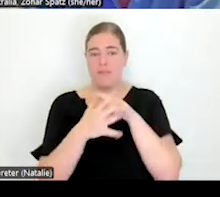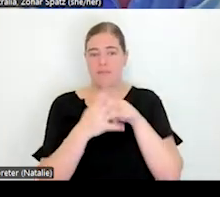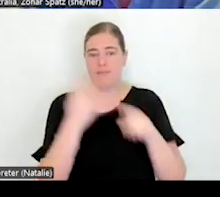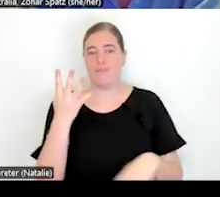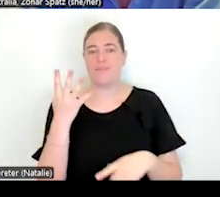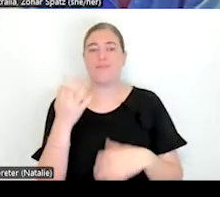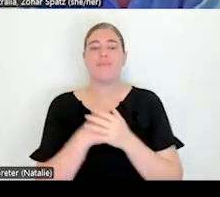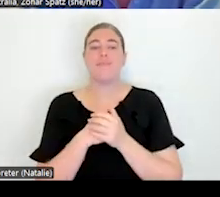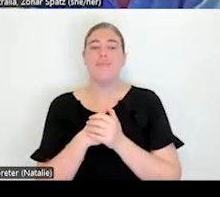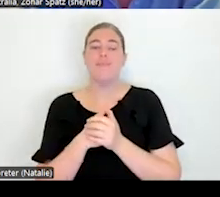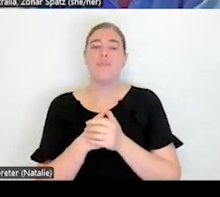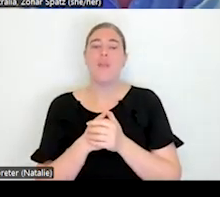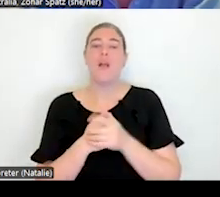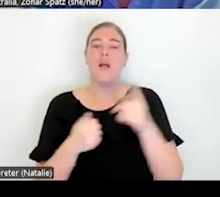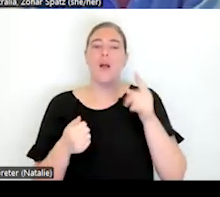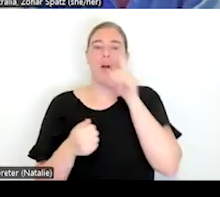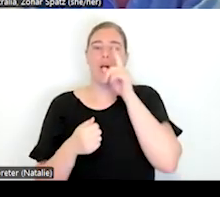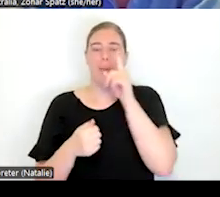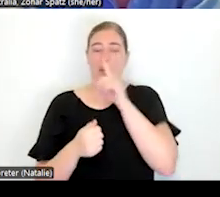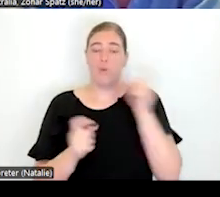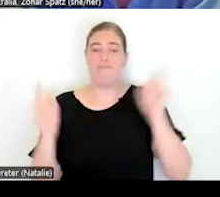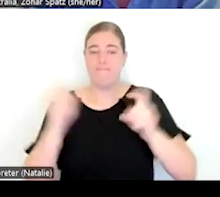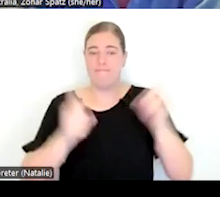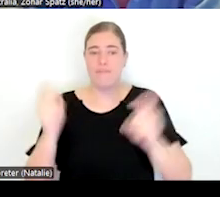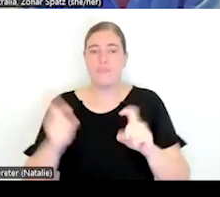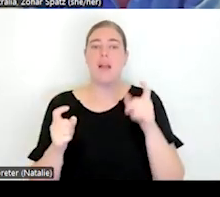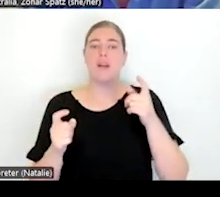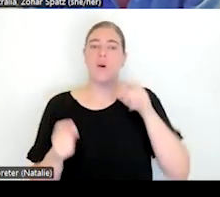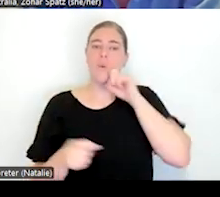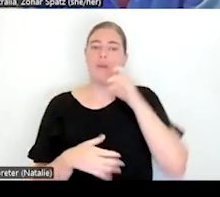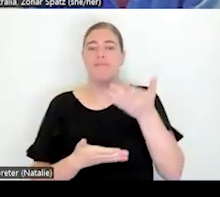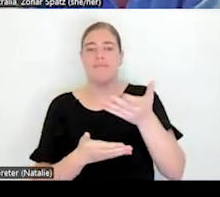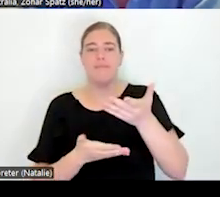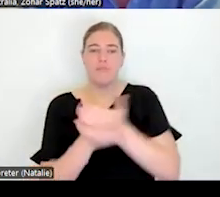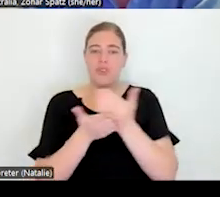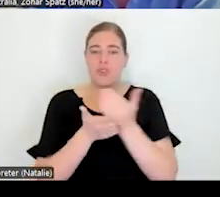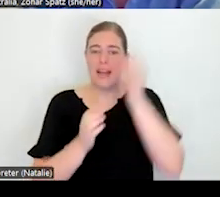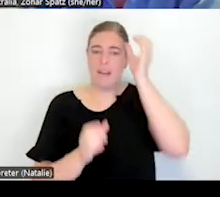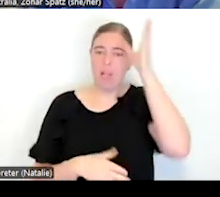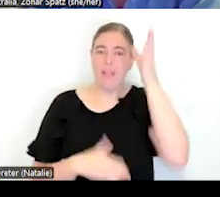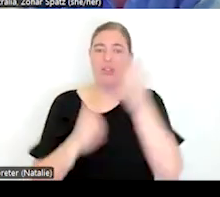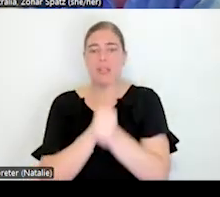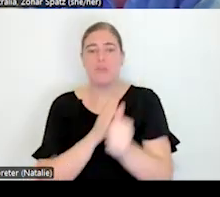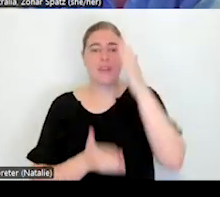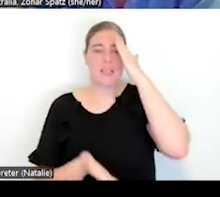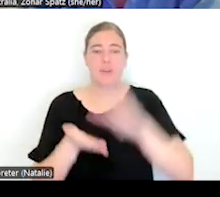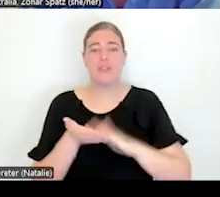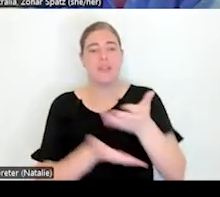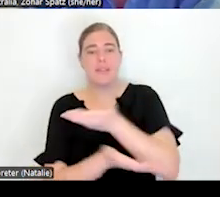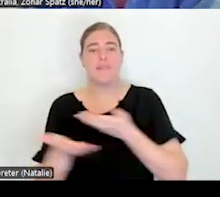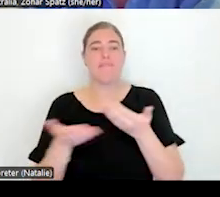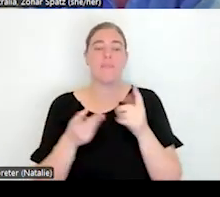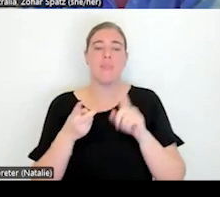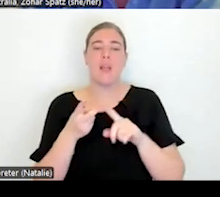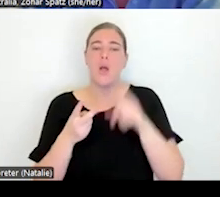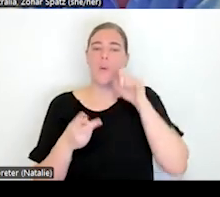that participants will share knowledge, skills, and experiences, that they'll learn about the needs and opportunities in the disability